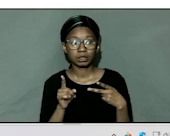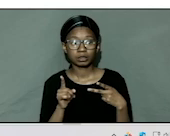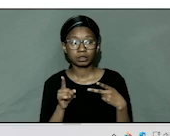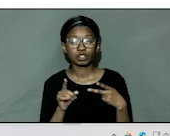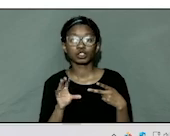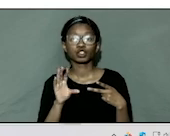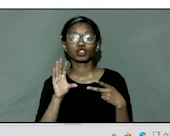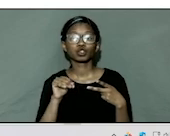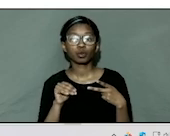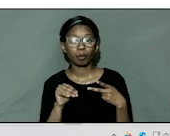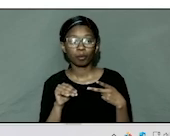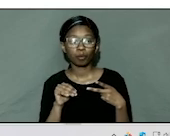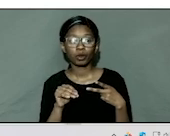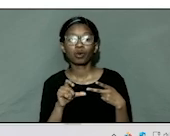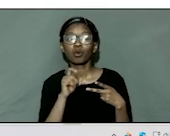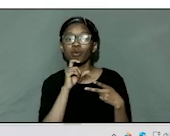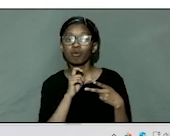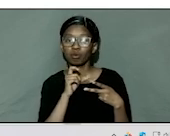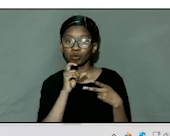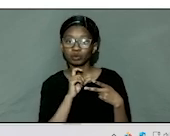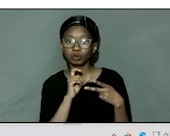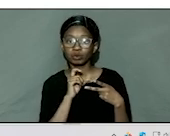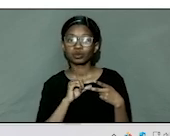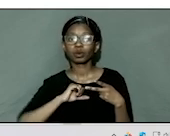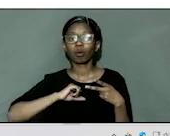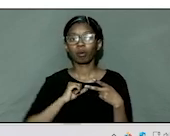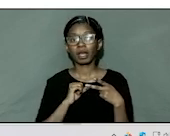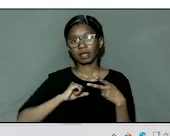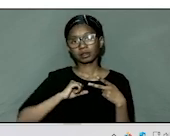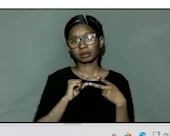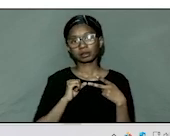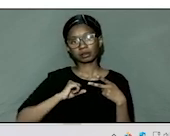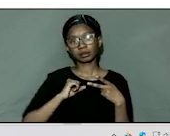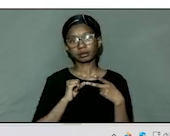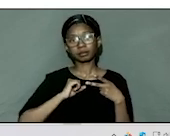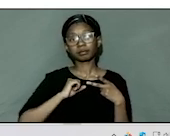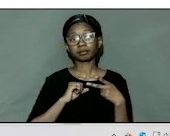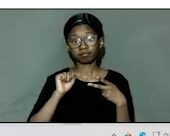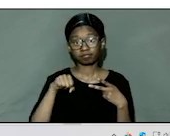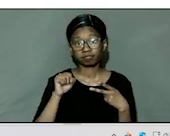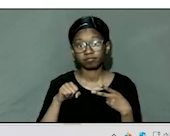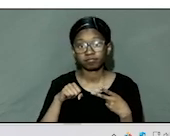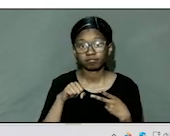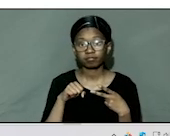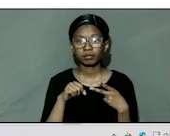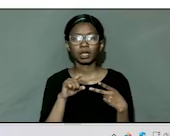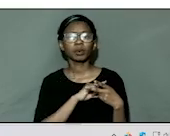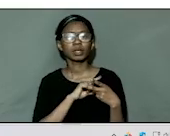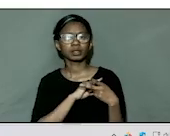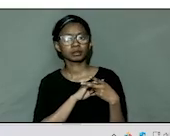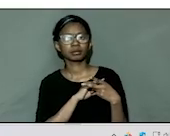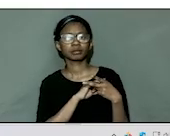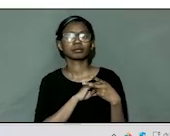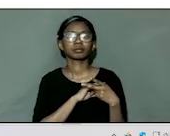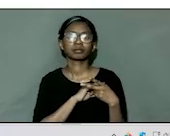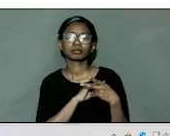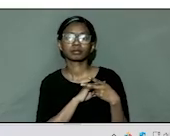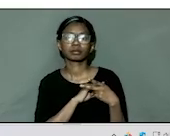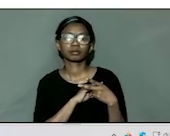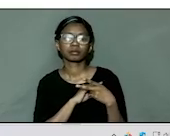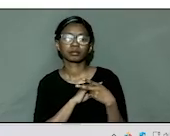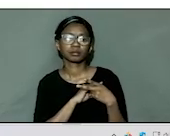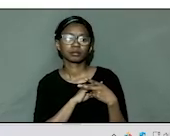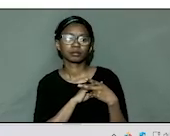stopped using their wings. Again, why?